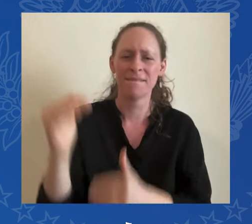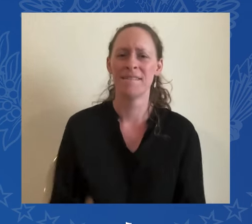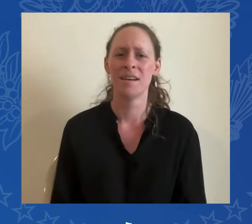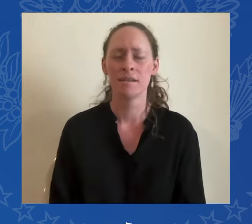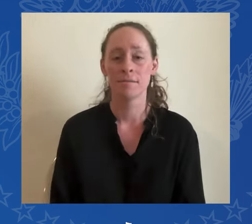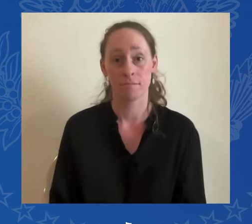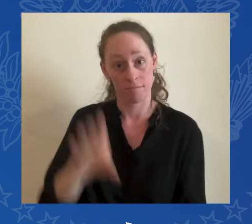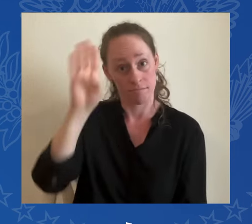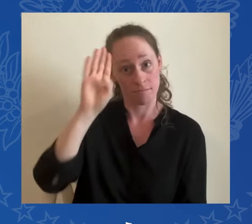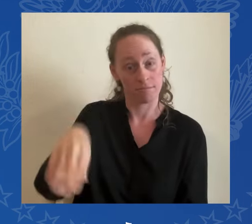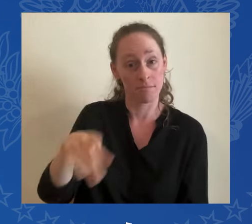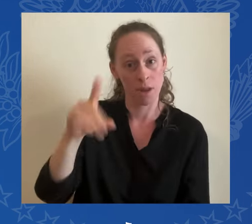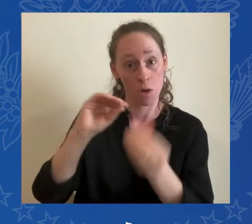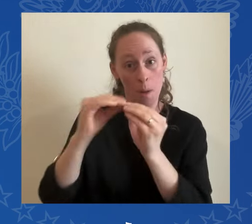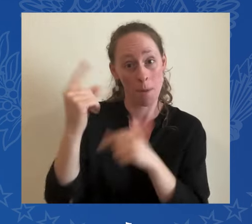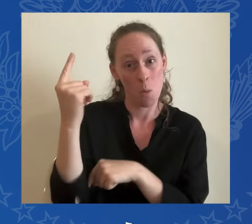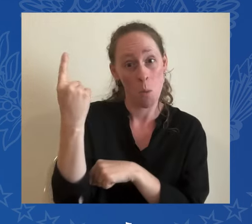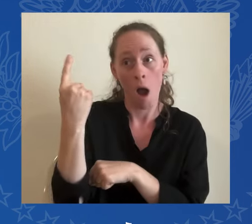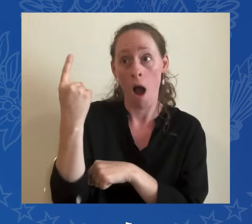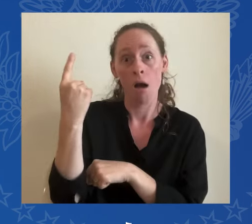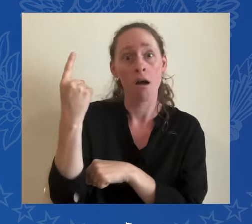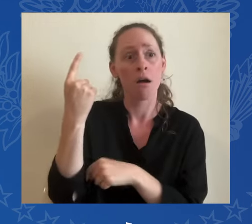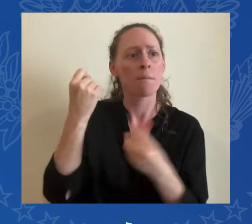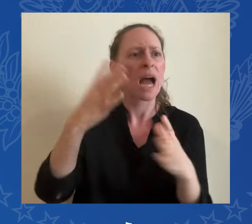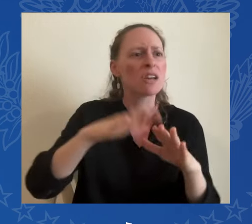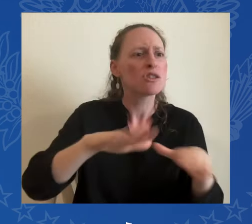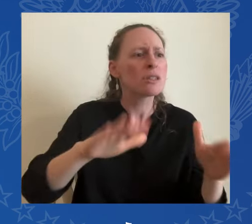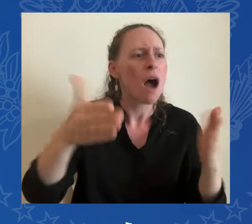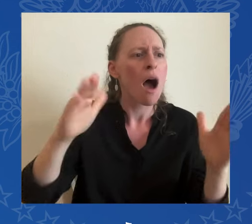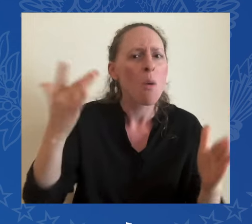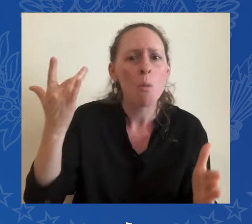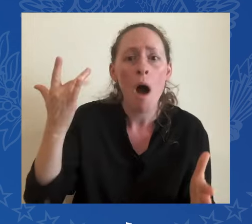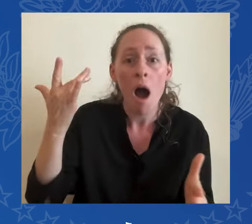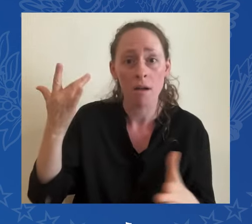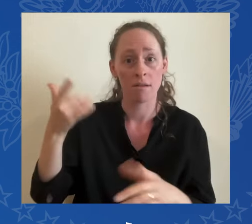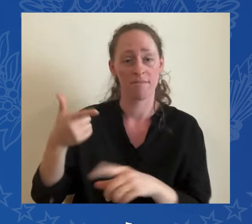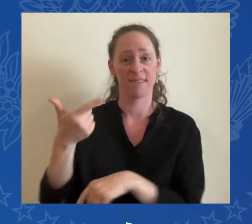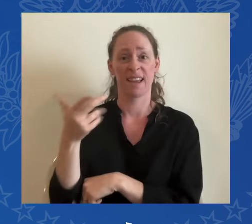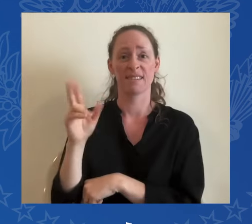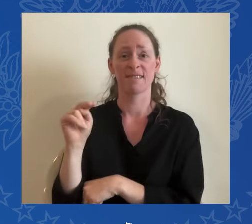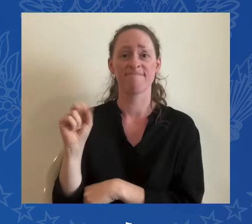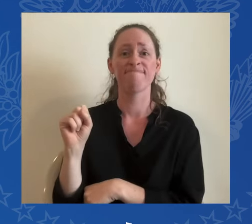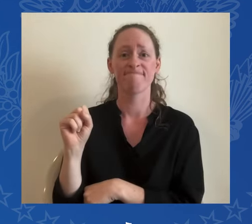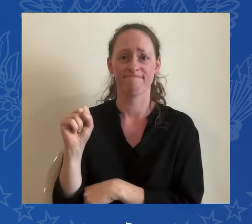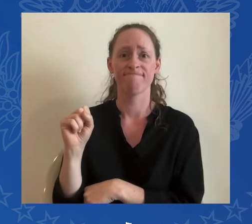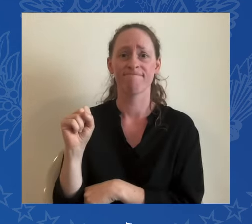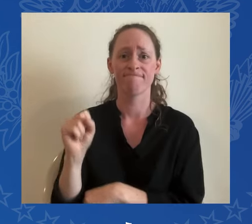And over the last year since Uvalde, our country has experienced a staggering